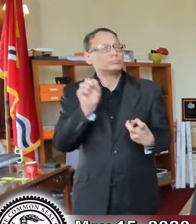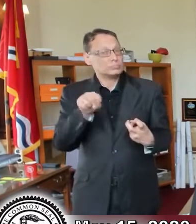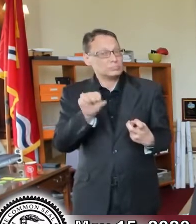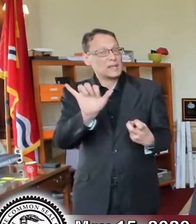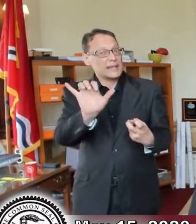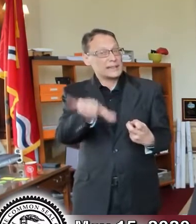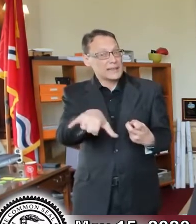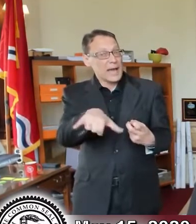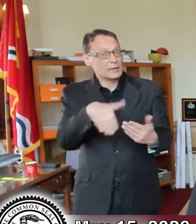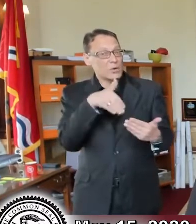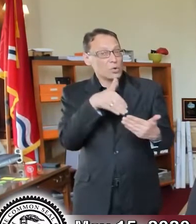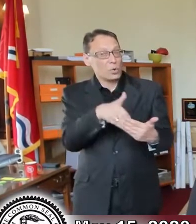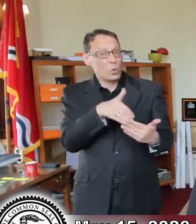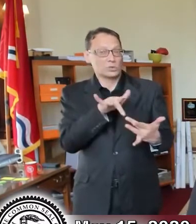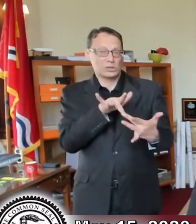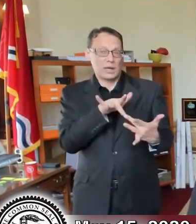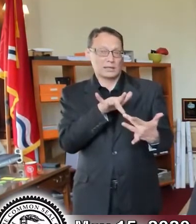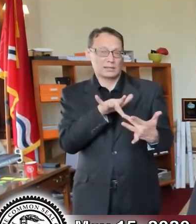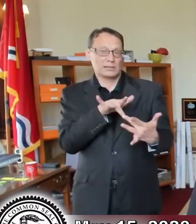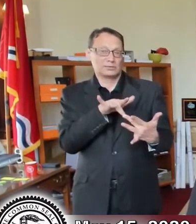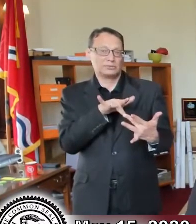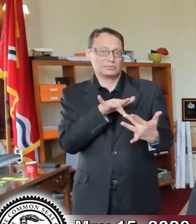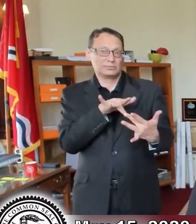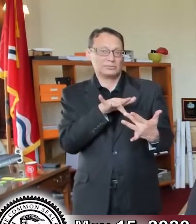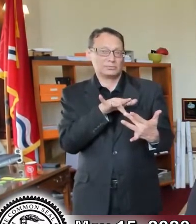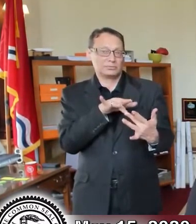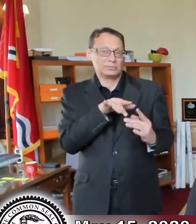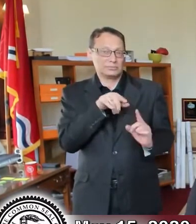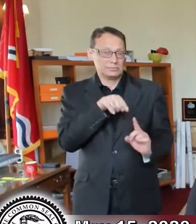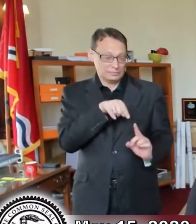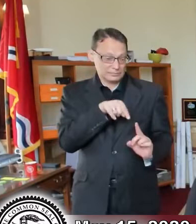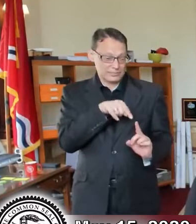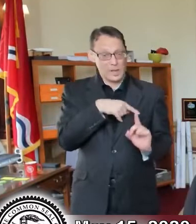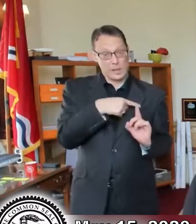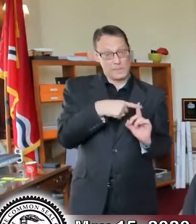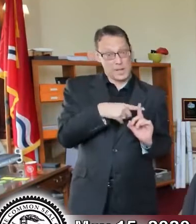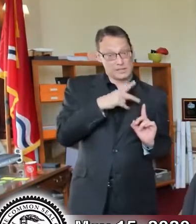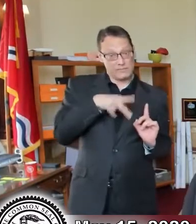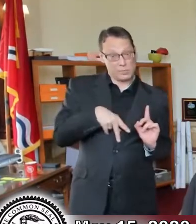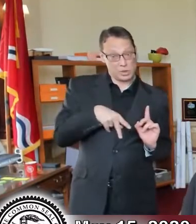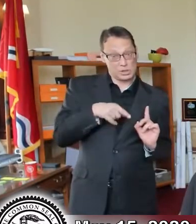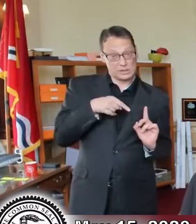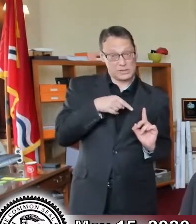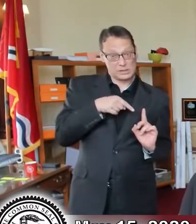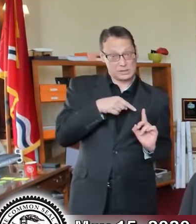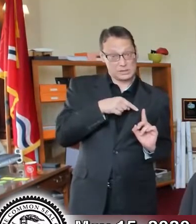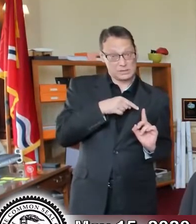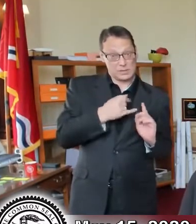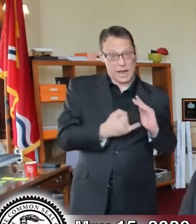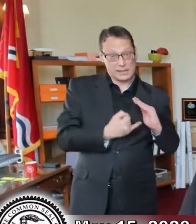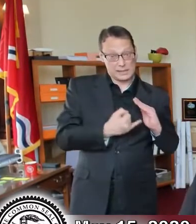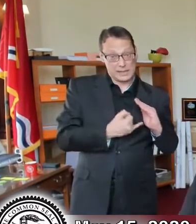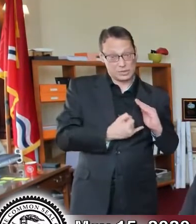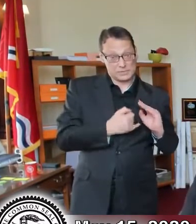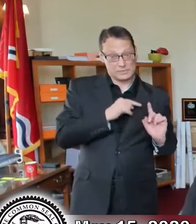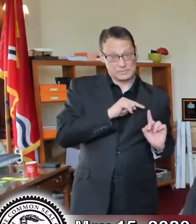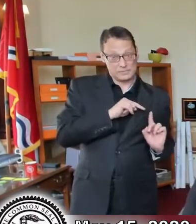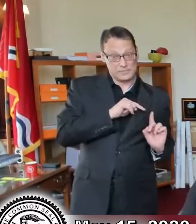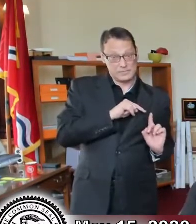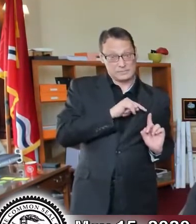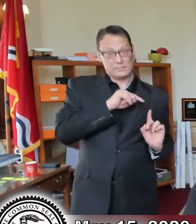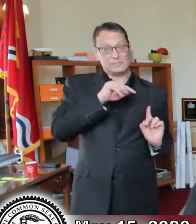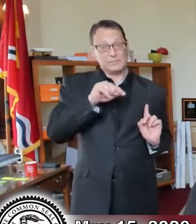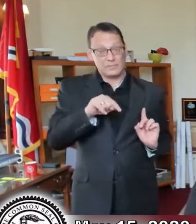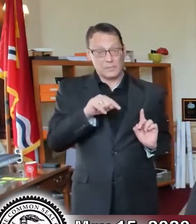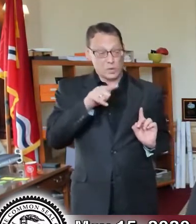you probably have a significant exposure. So then you have the positive person, they're in isolation, and then you have the